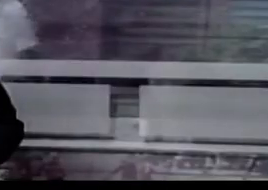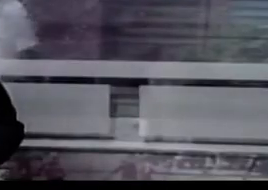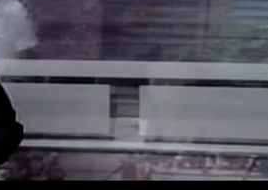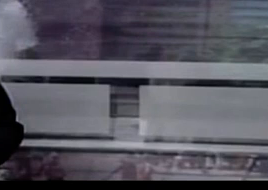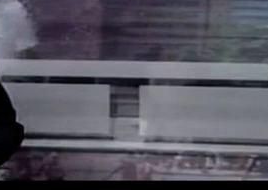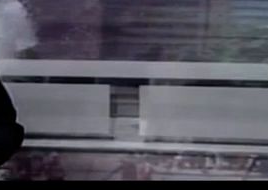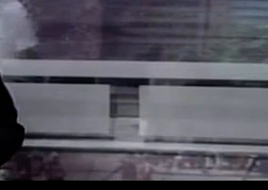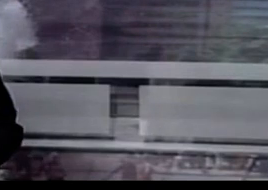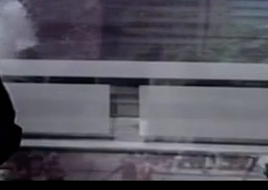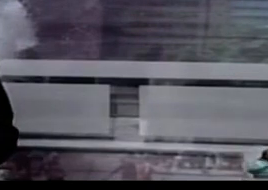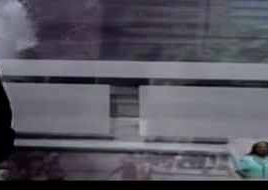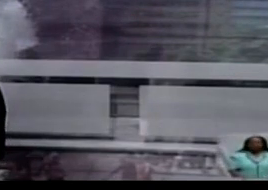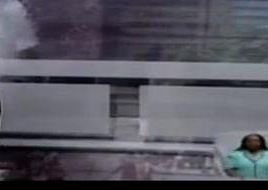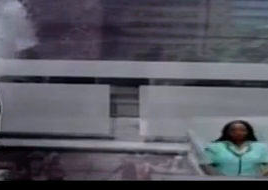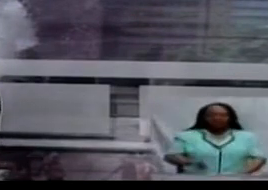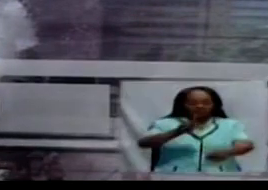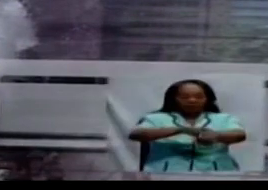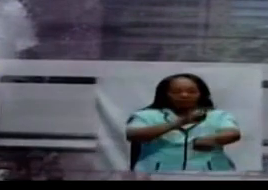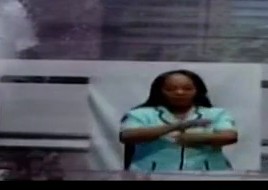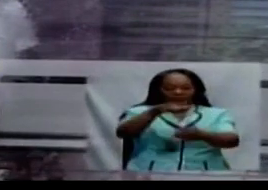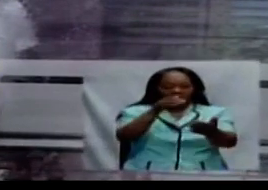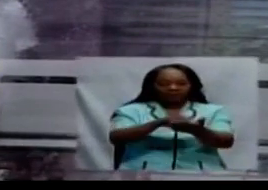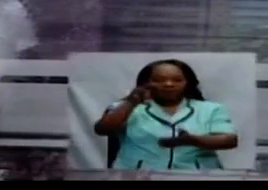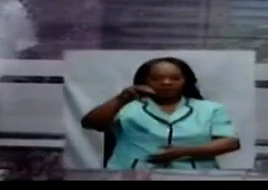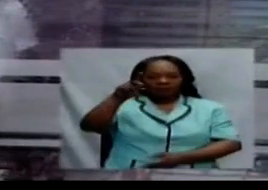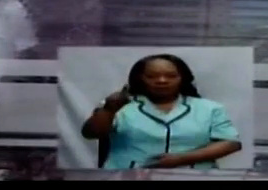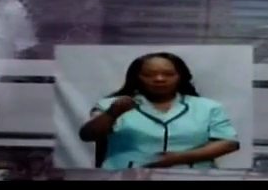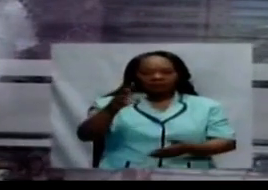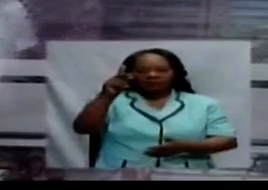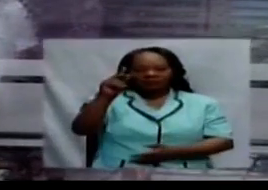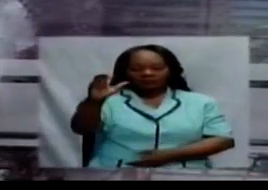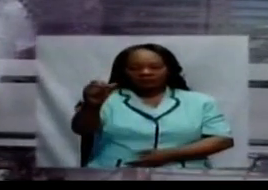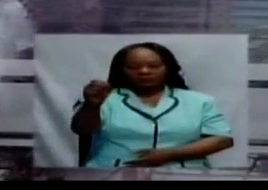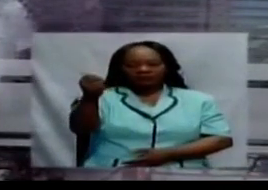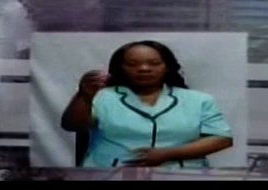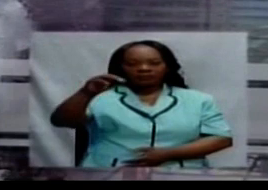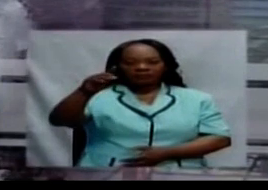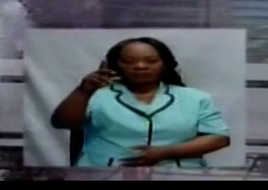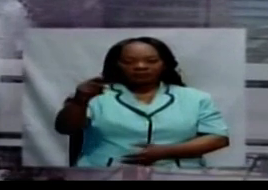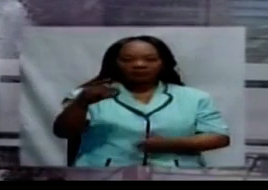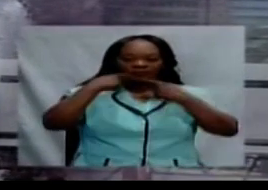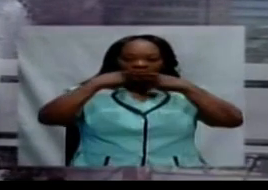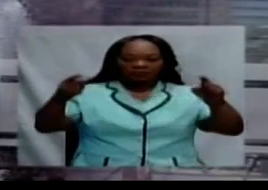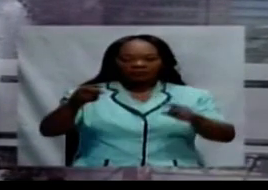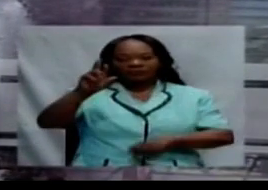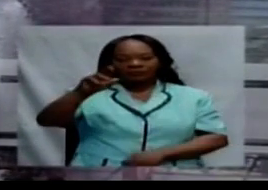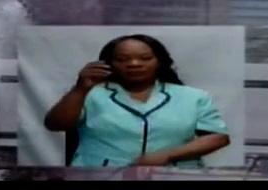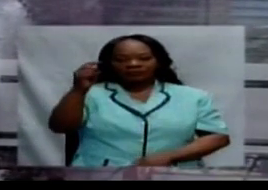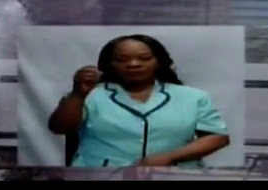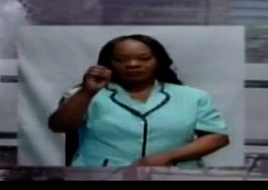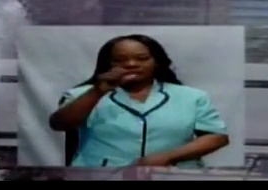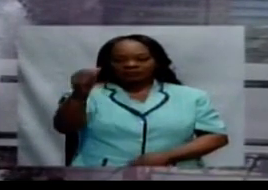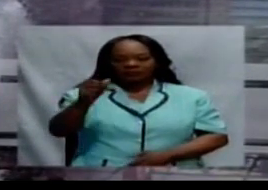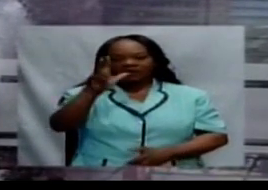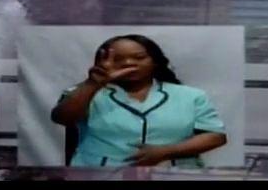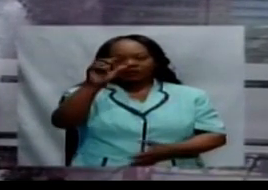Welcome back. Kasama Central Member of Parliament Kelvin Sampa has disclosed that the National Road Fund Agency has released